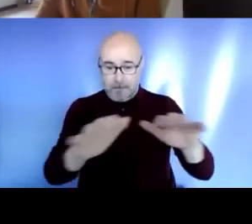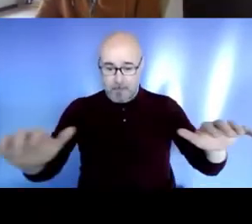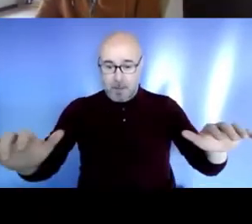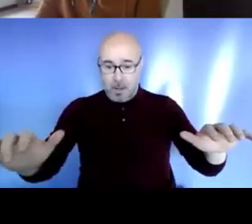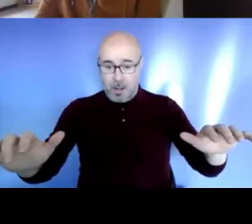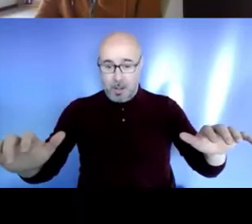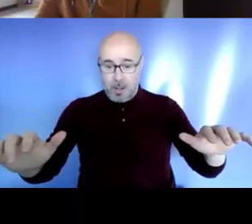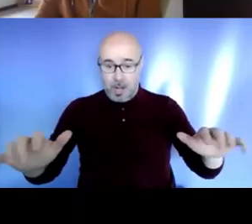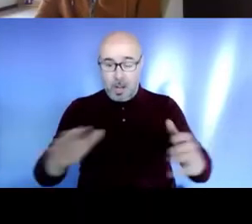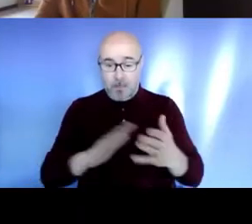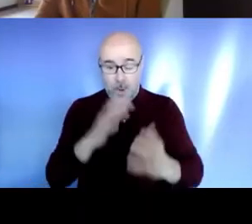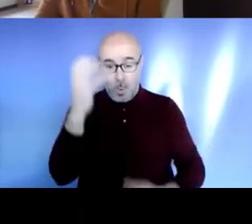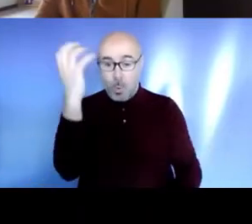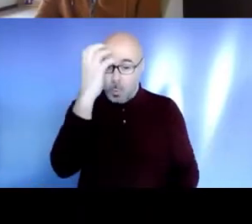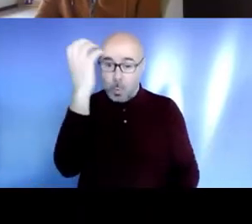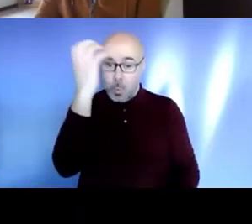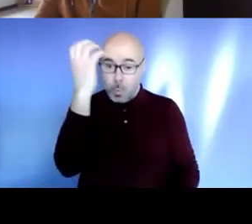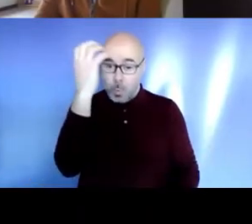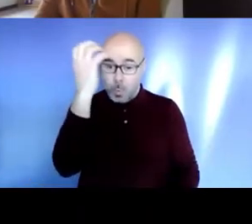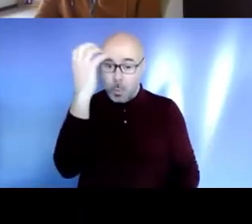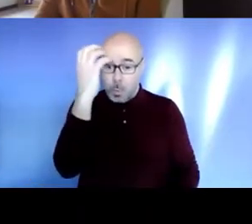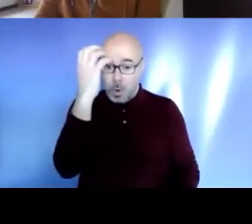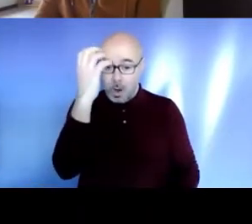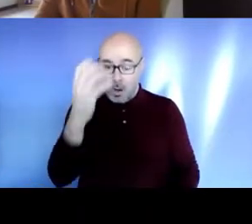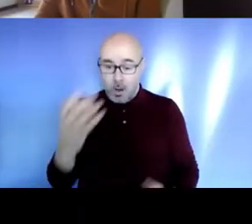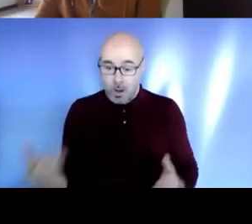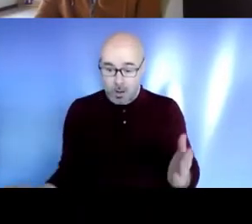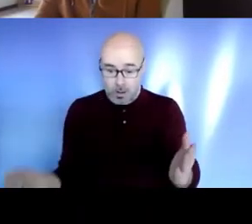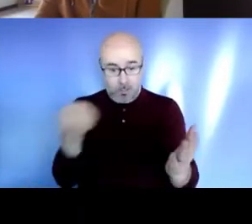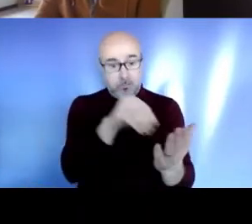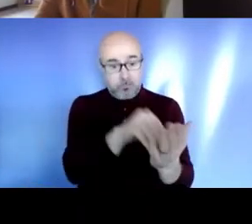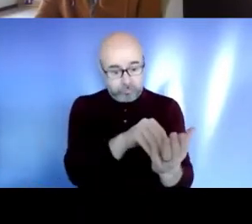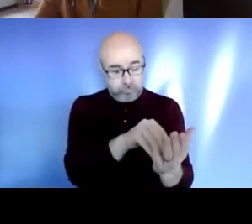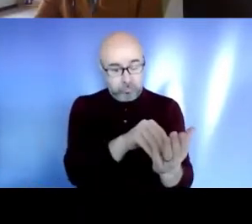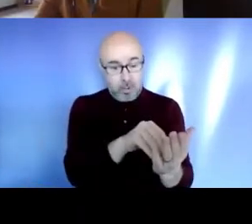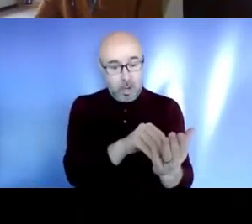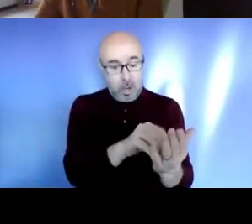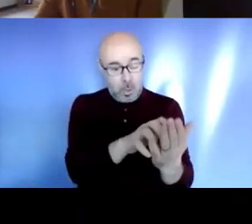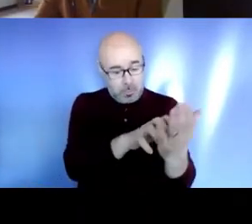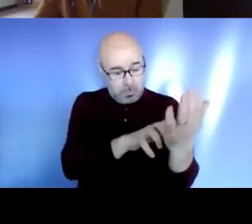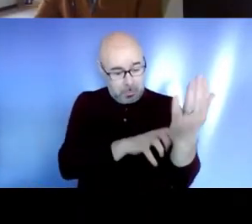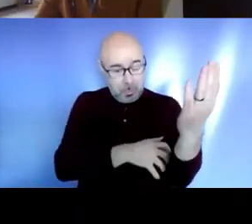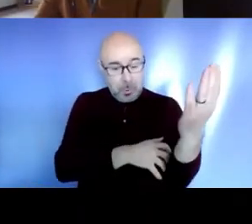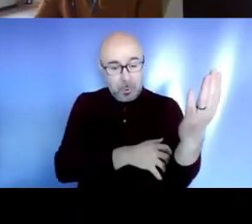additional customers to the National Entitlement Concessionary Travel platform.